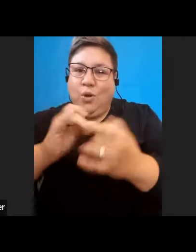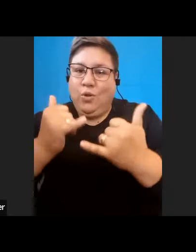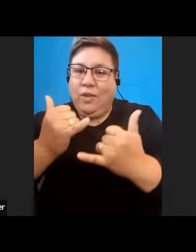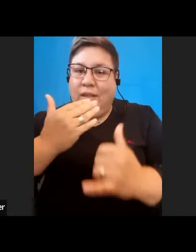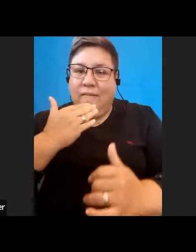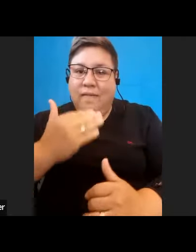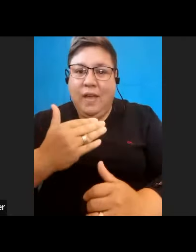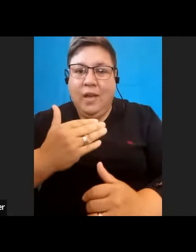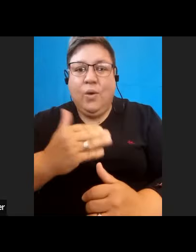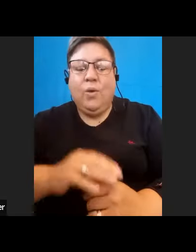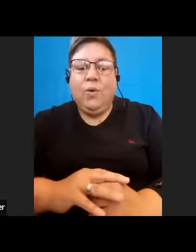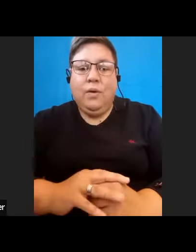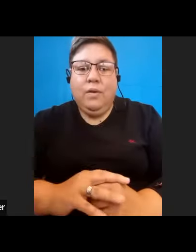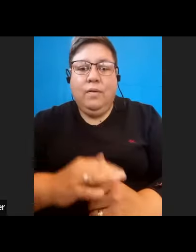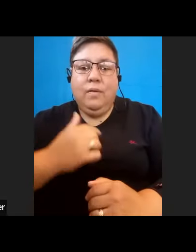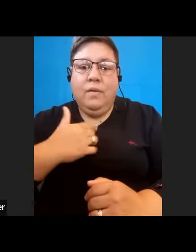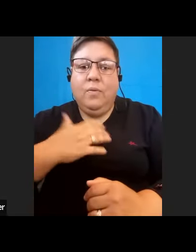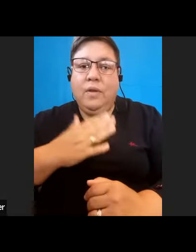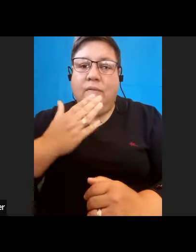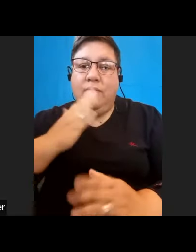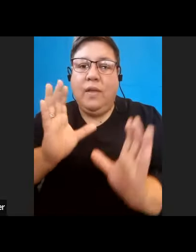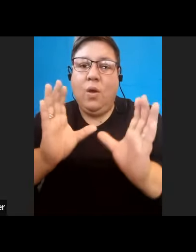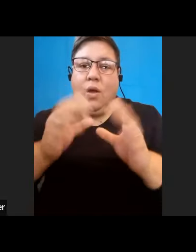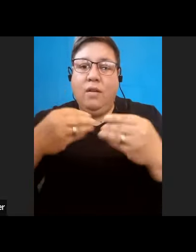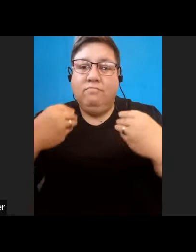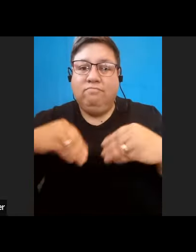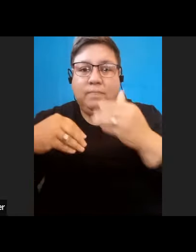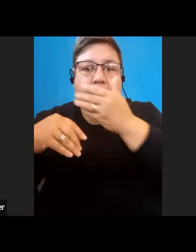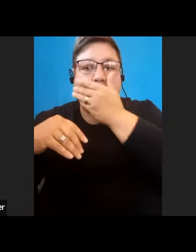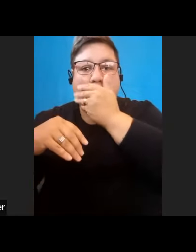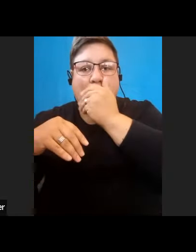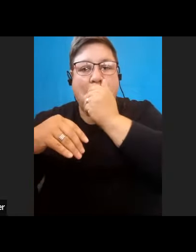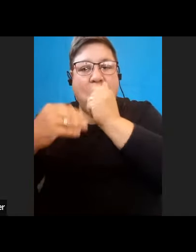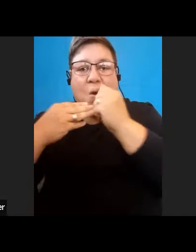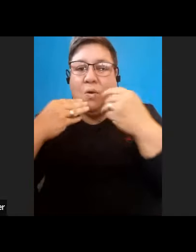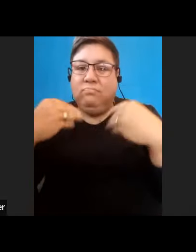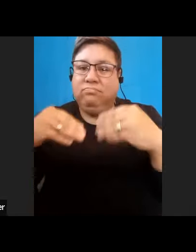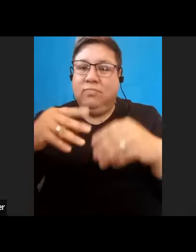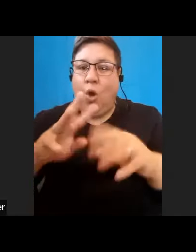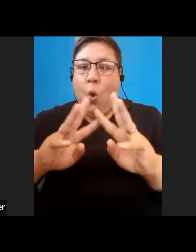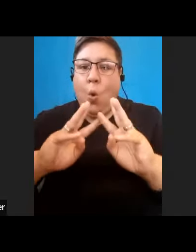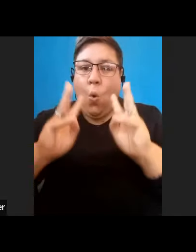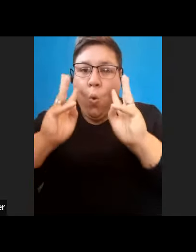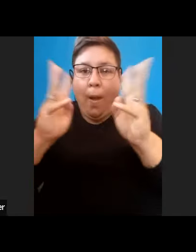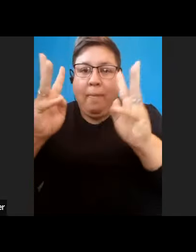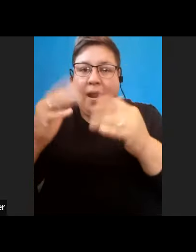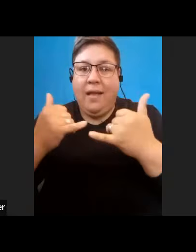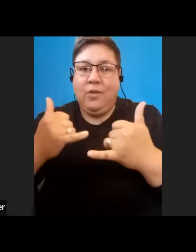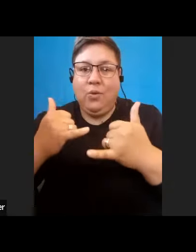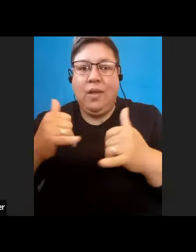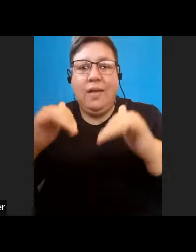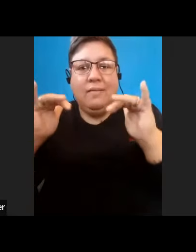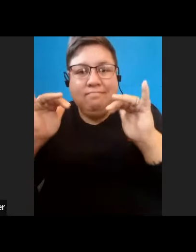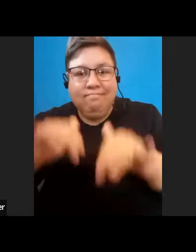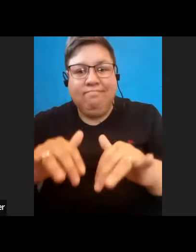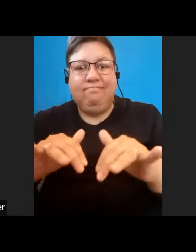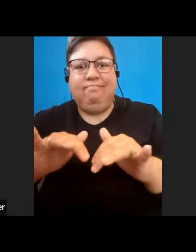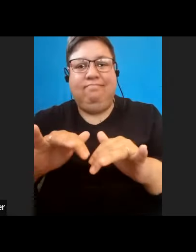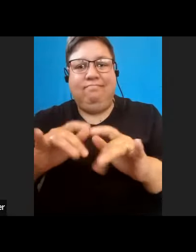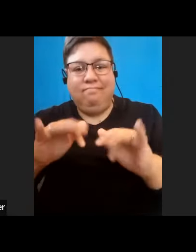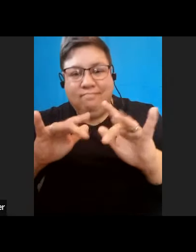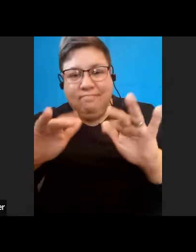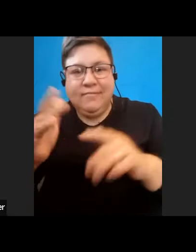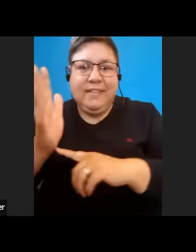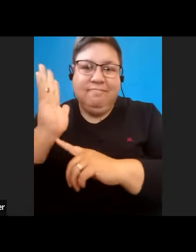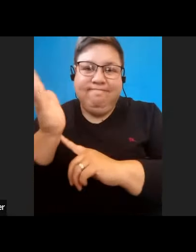to thank the organizers of this webinar, and all the panelists and the speakers, and I think you did a sterling